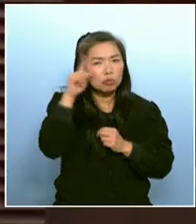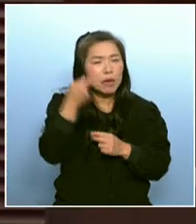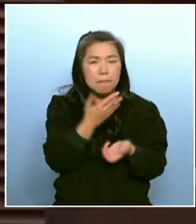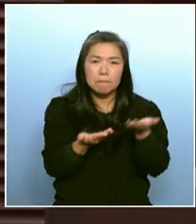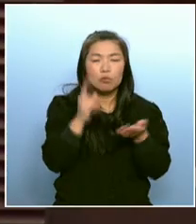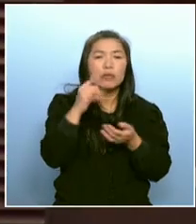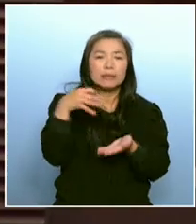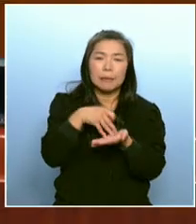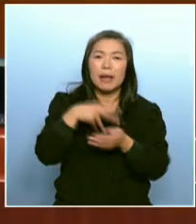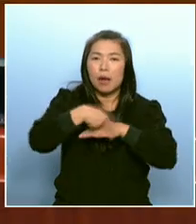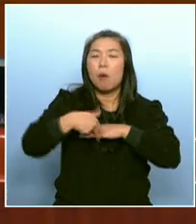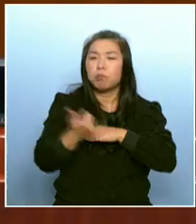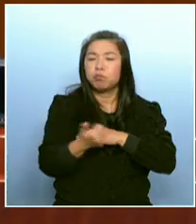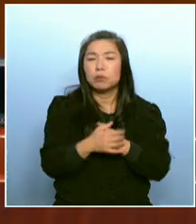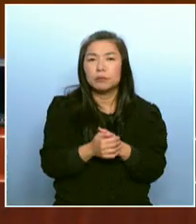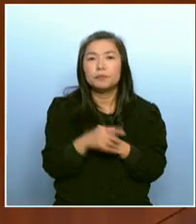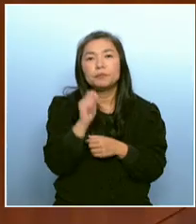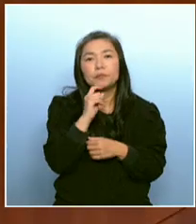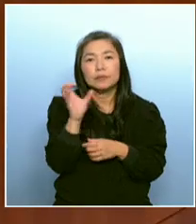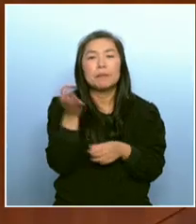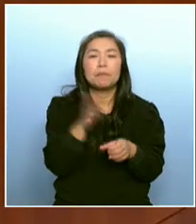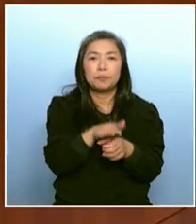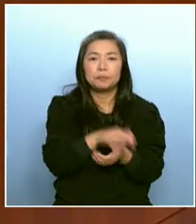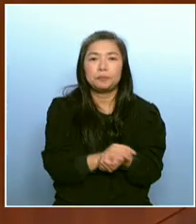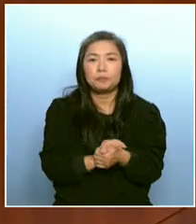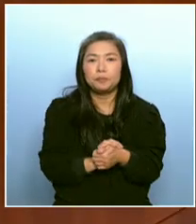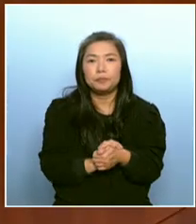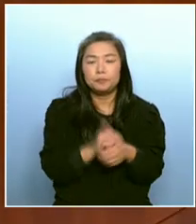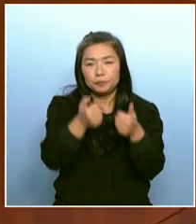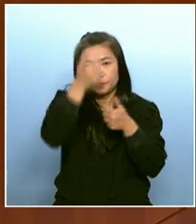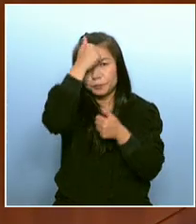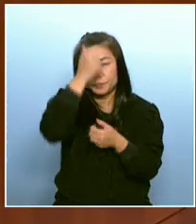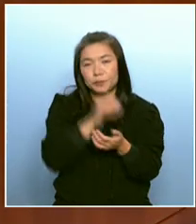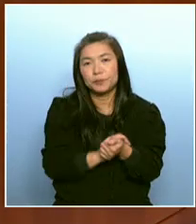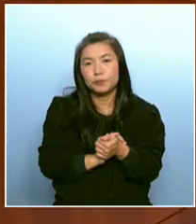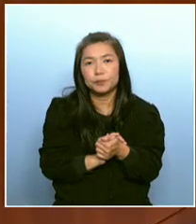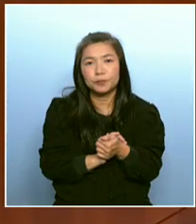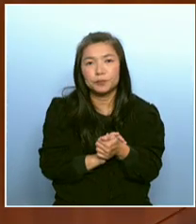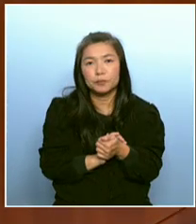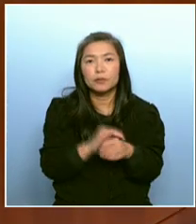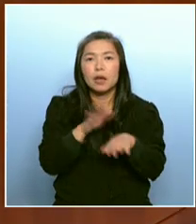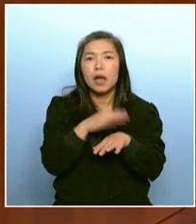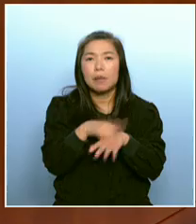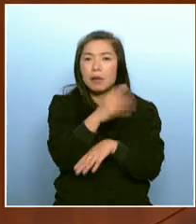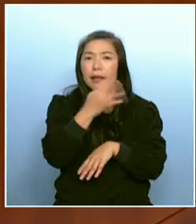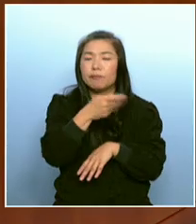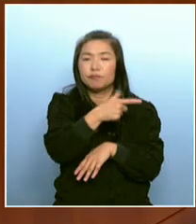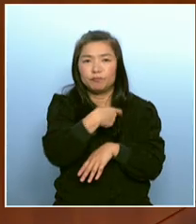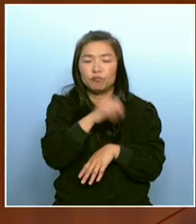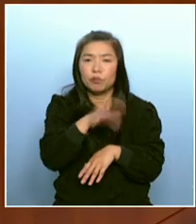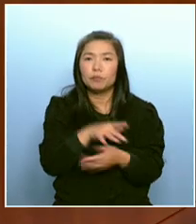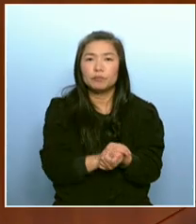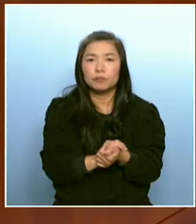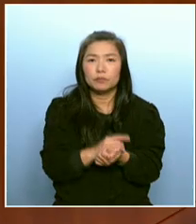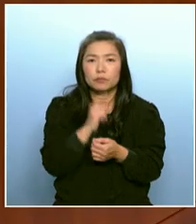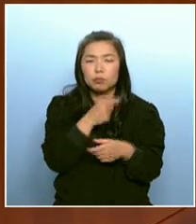very good program that brings positive impacts to children. Now I'll defer to Ms. Chen. Ms. Chen, just